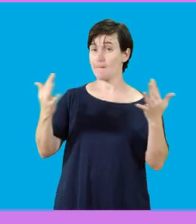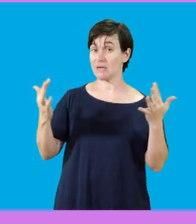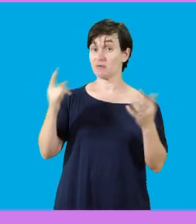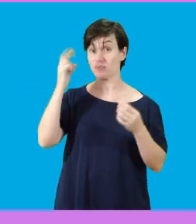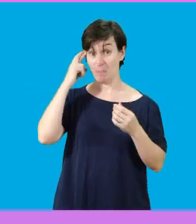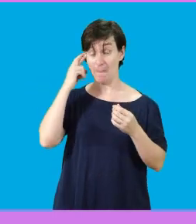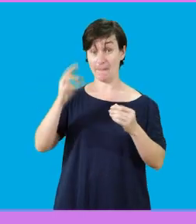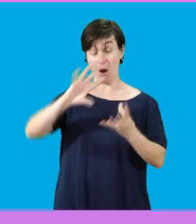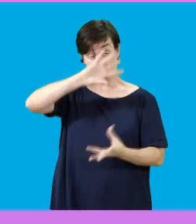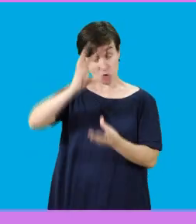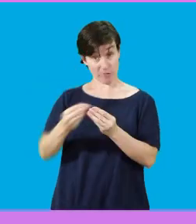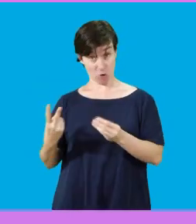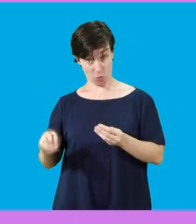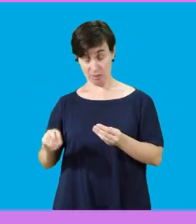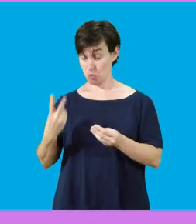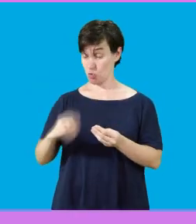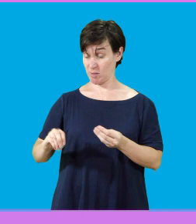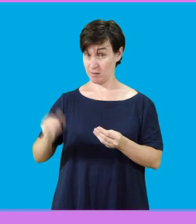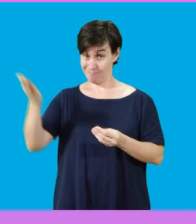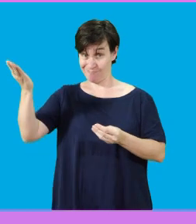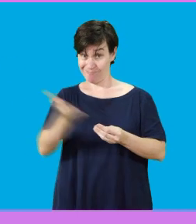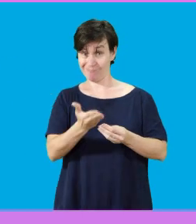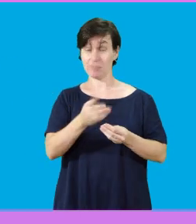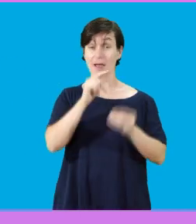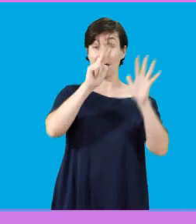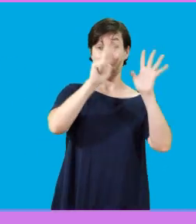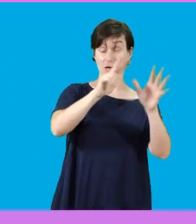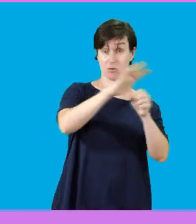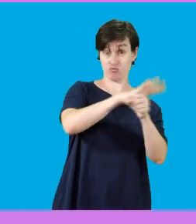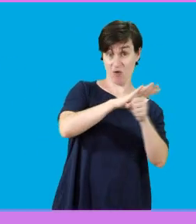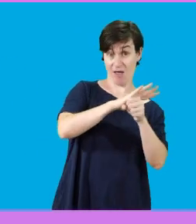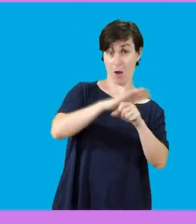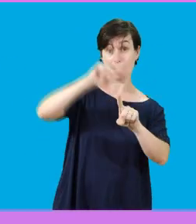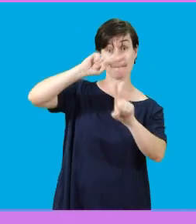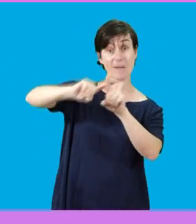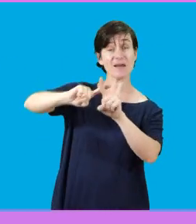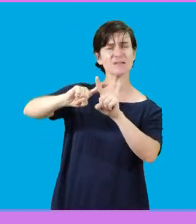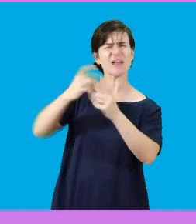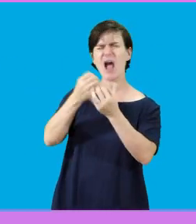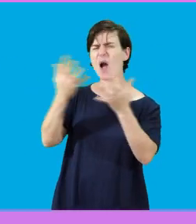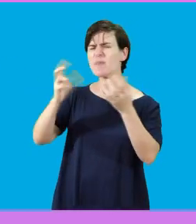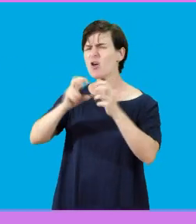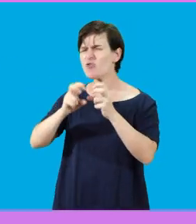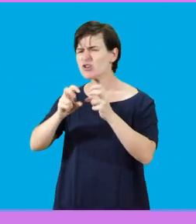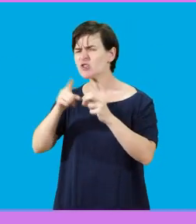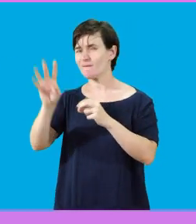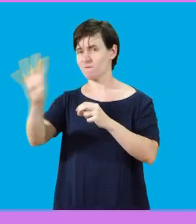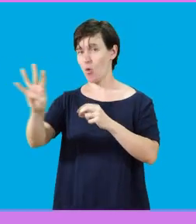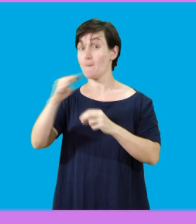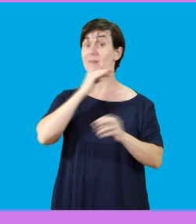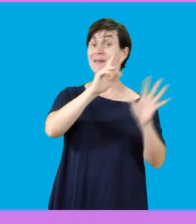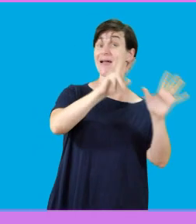many total marbles? We've got 20. How many are brown? We've got 8 brown marbles, plus how many are orange? We've